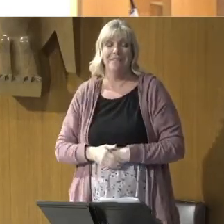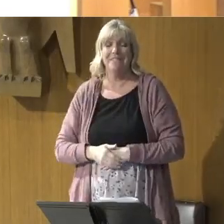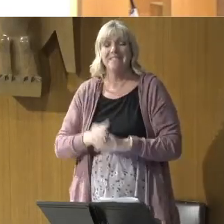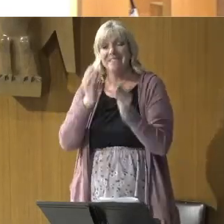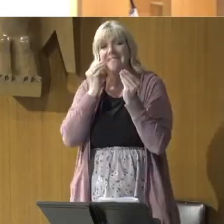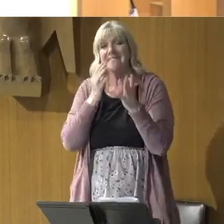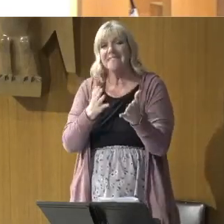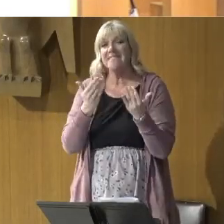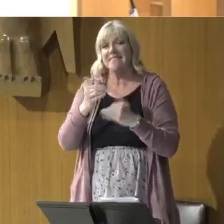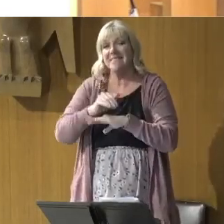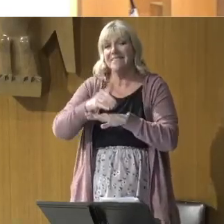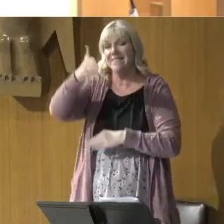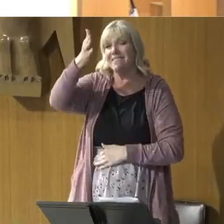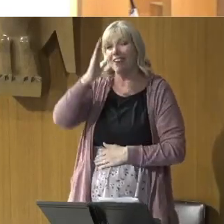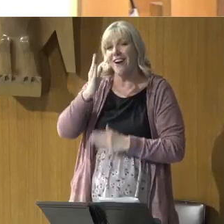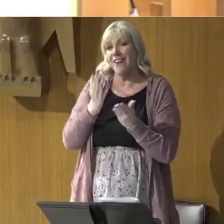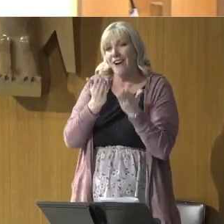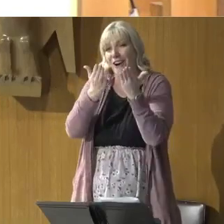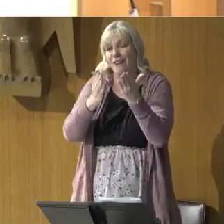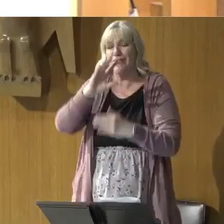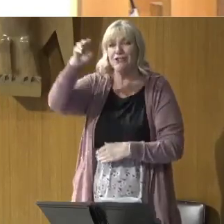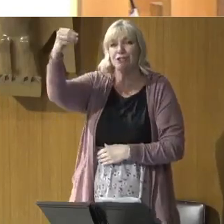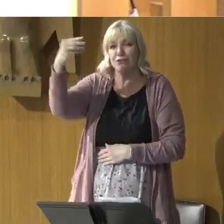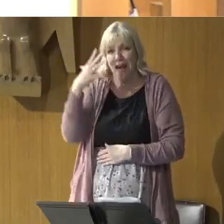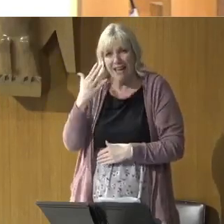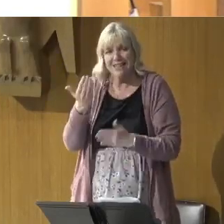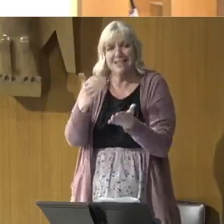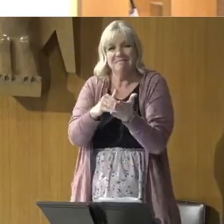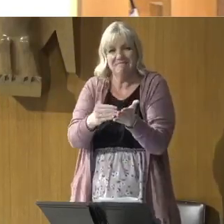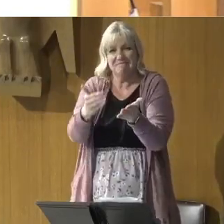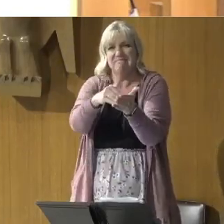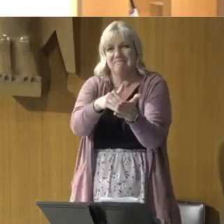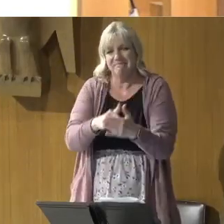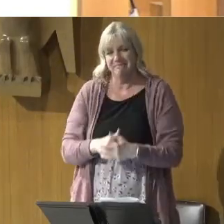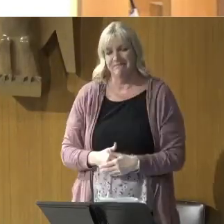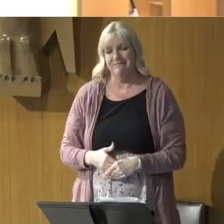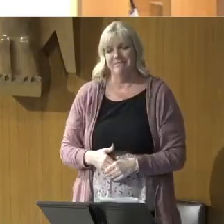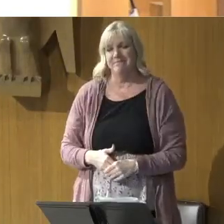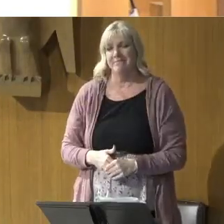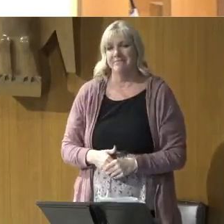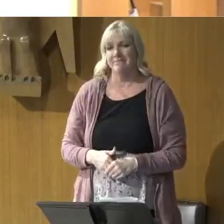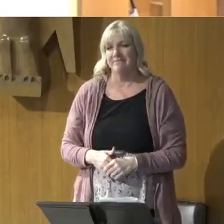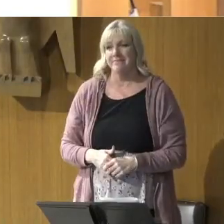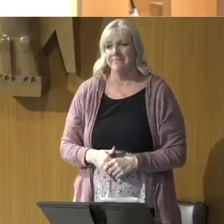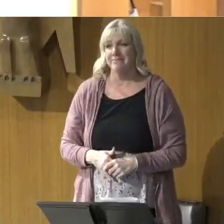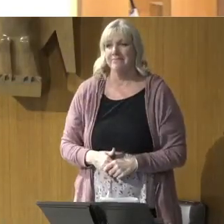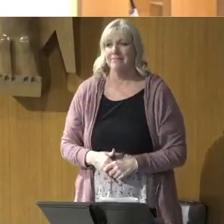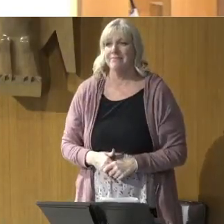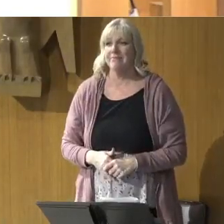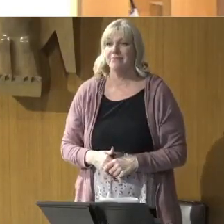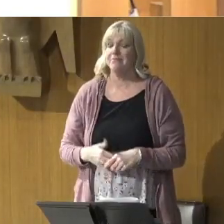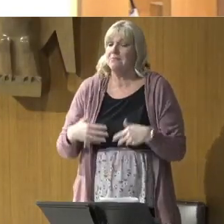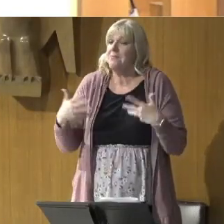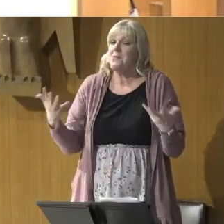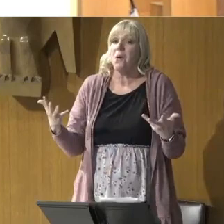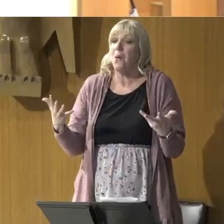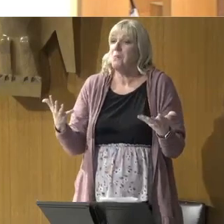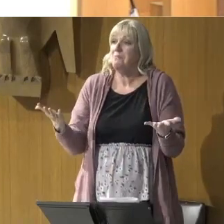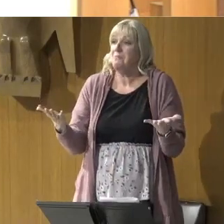know that tonight God offers you grace upon grace. So no matter what,